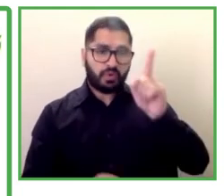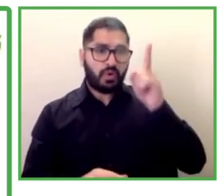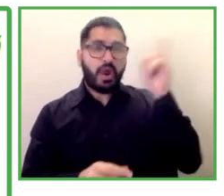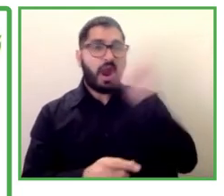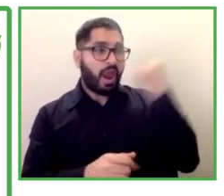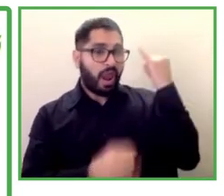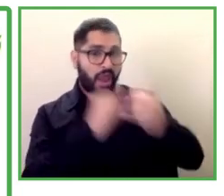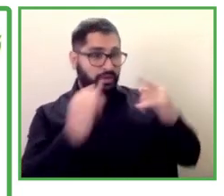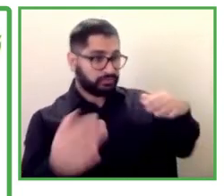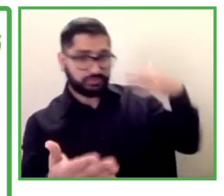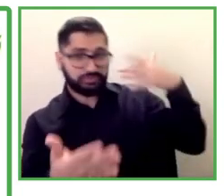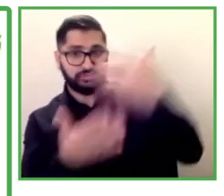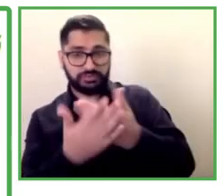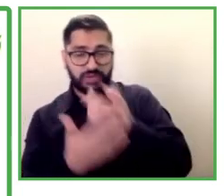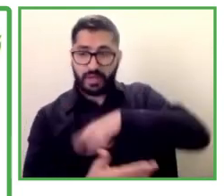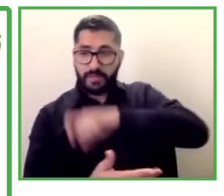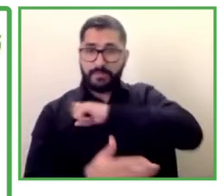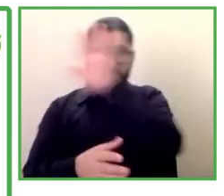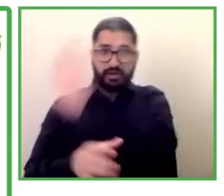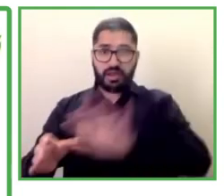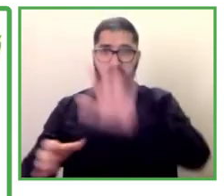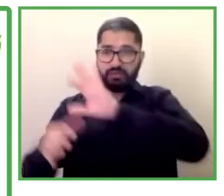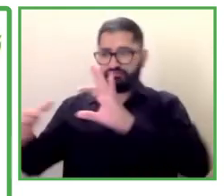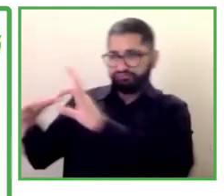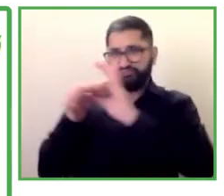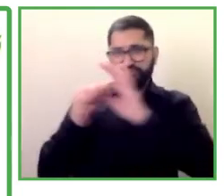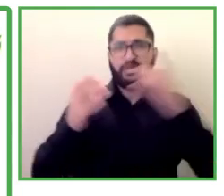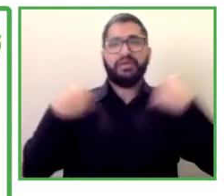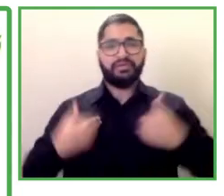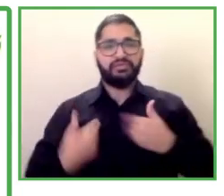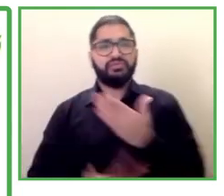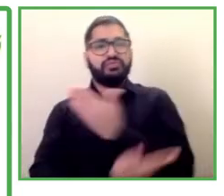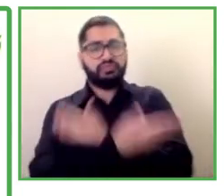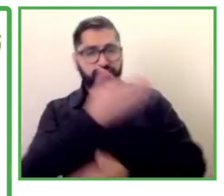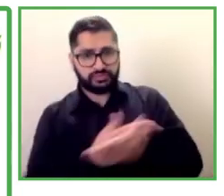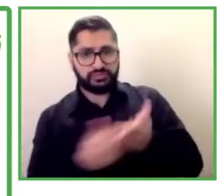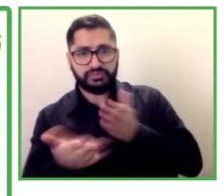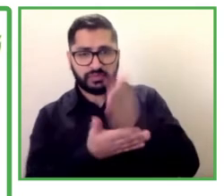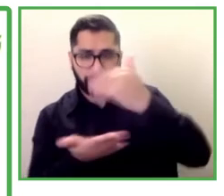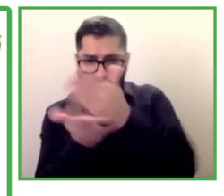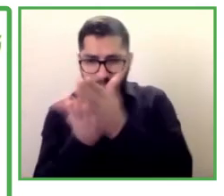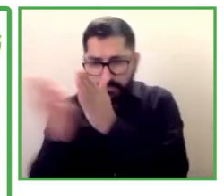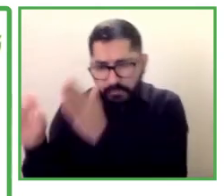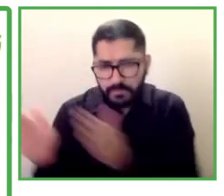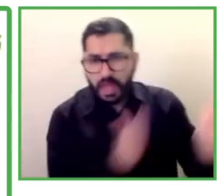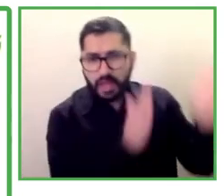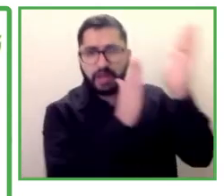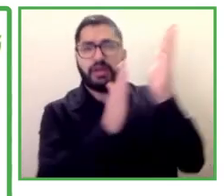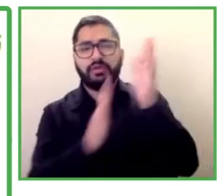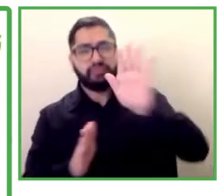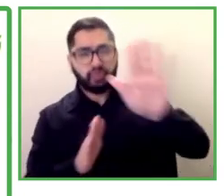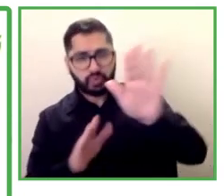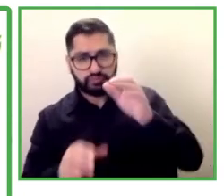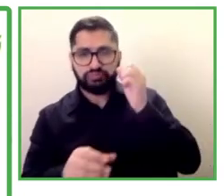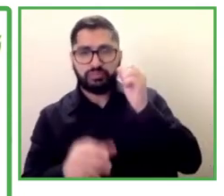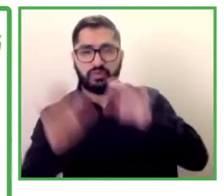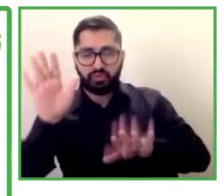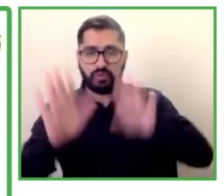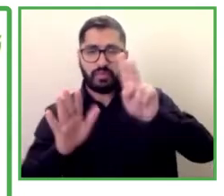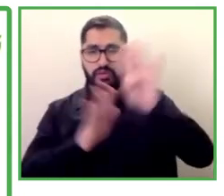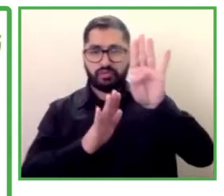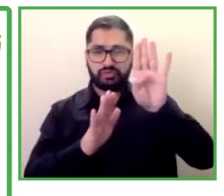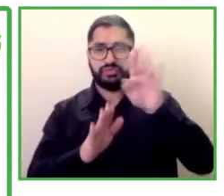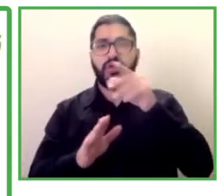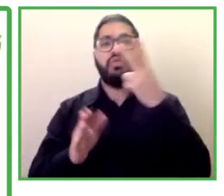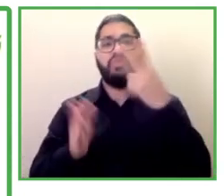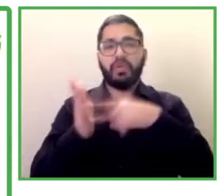the strategy in Spain for disability and the action plan We have been taking the framework of reference